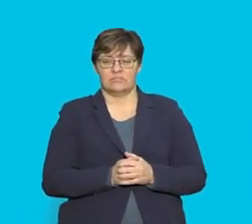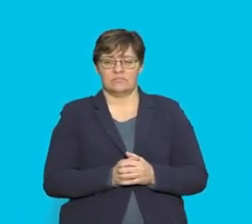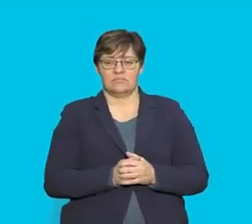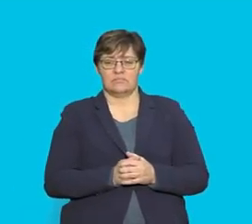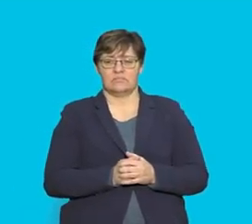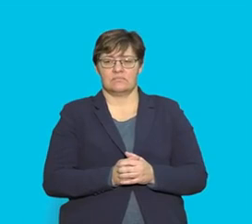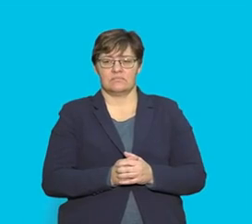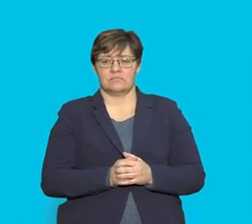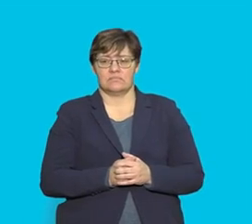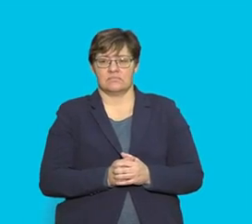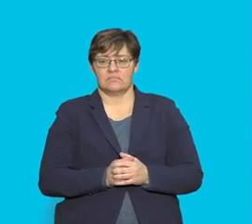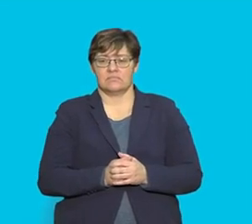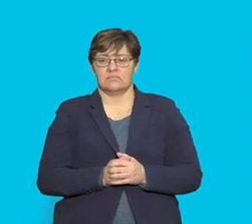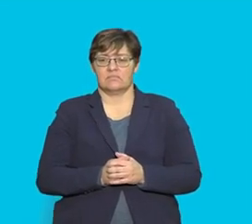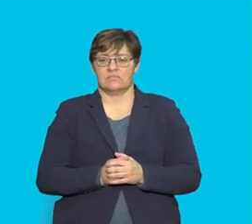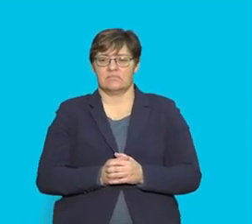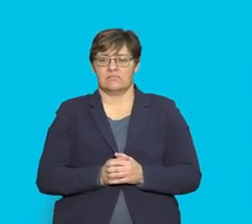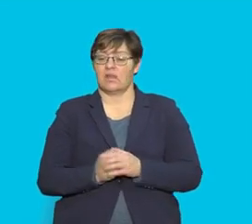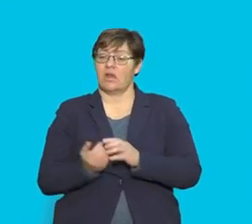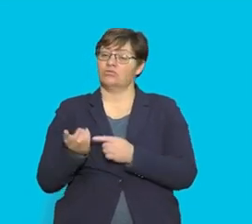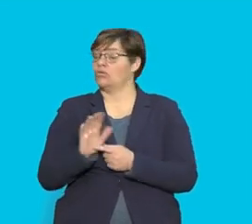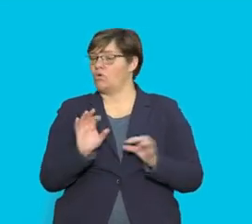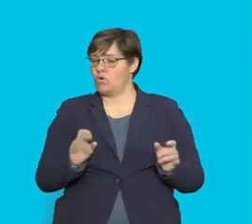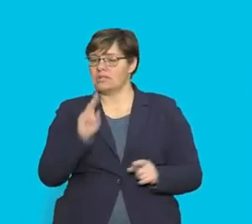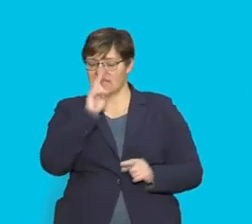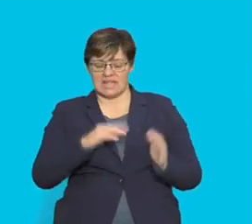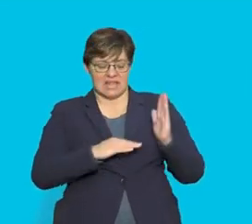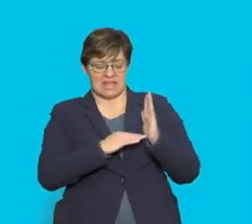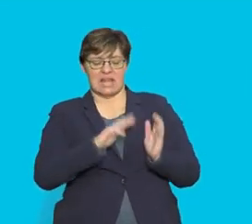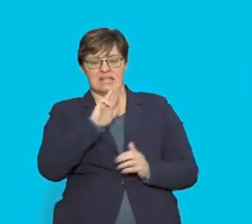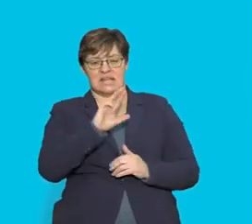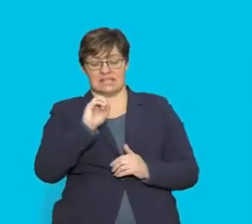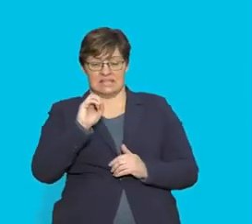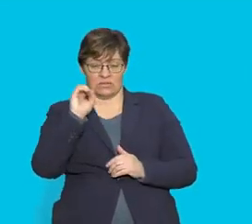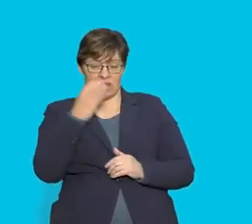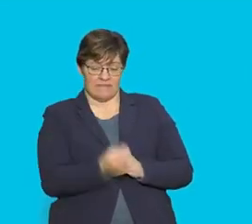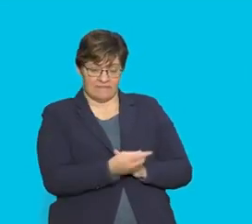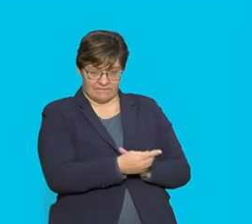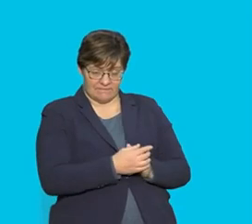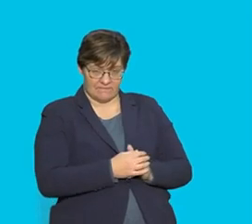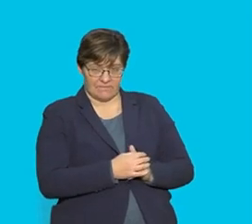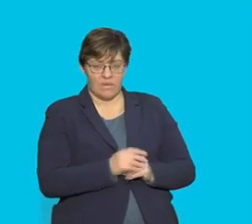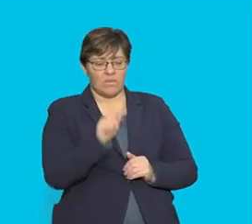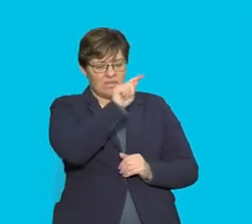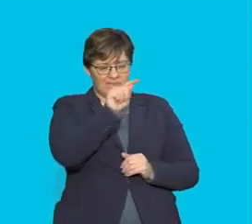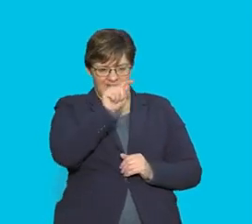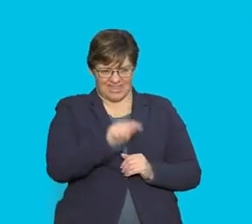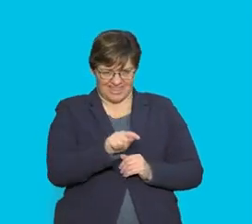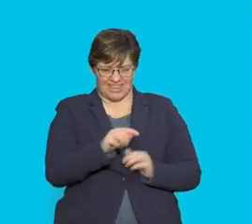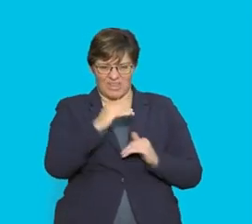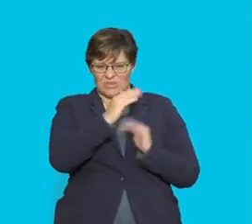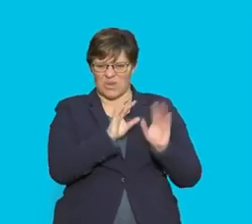With this one, although it's not shown, I'm just showing you how we would see that it is a 90 degrees. It will be with